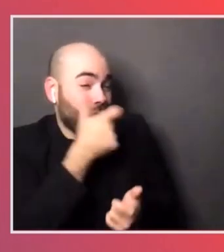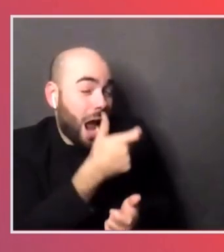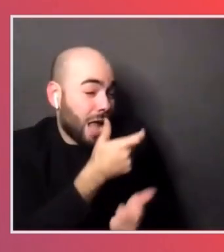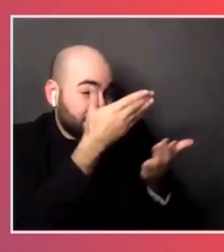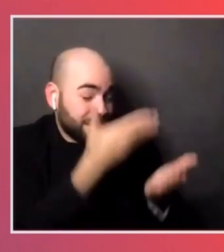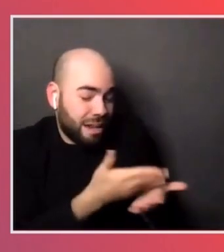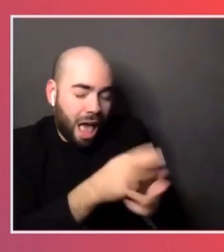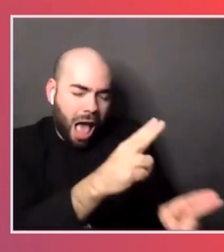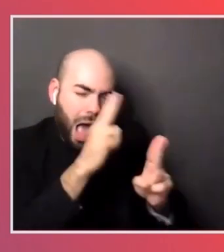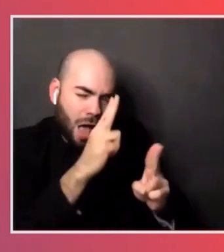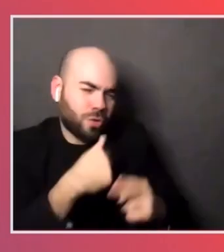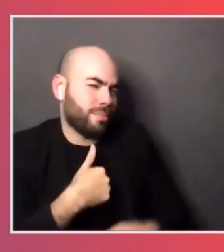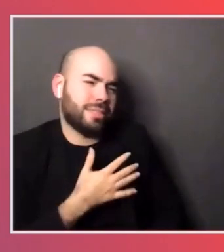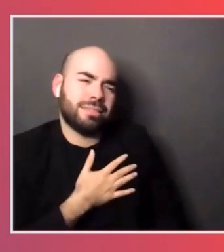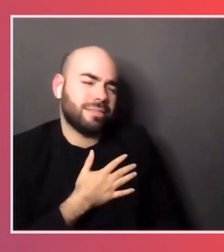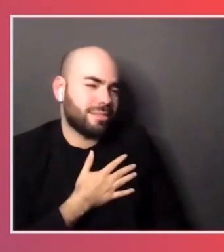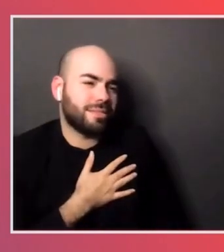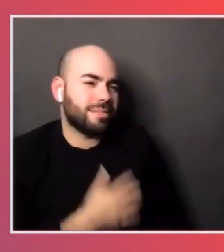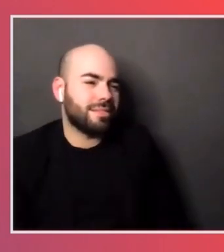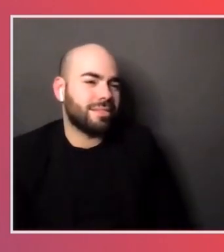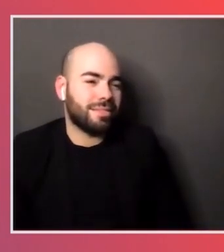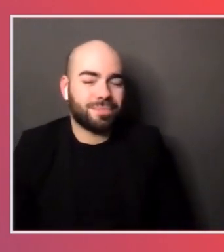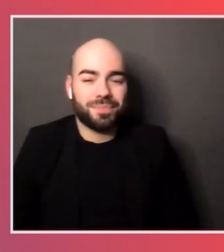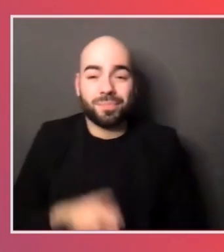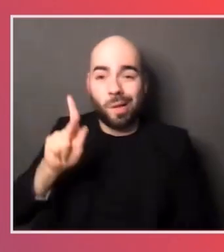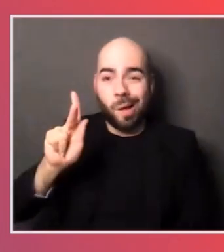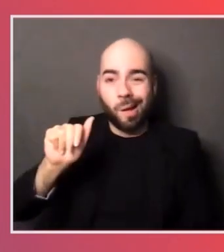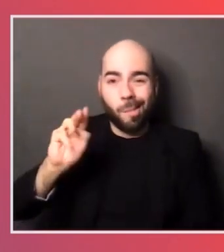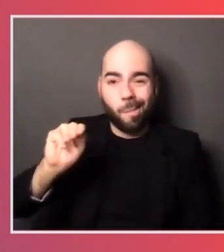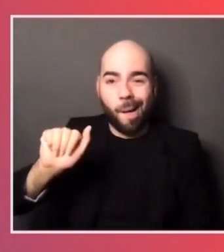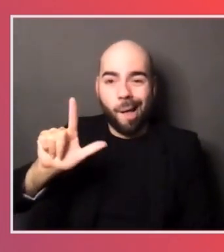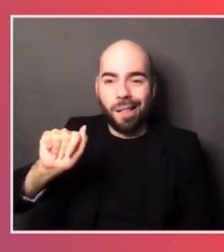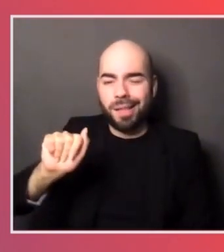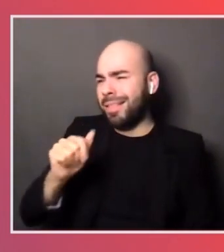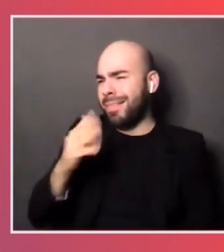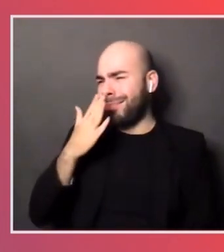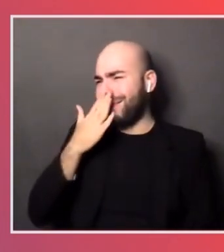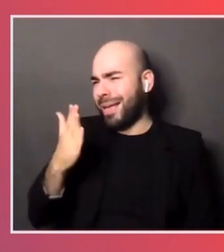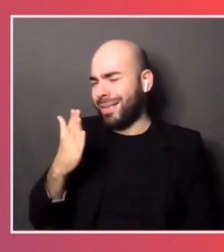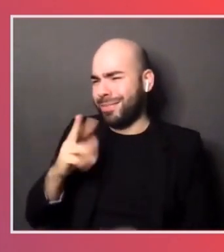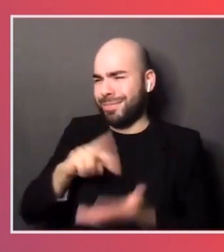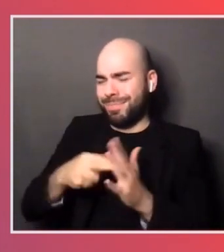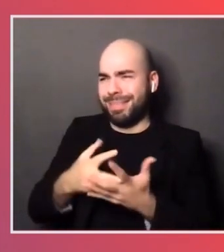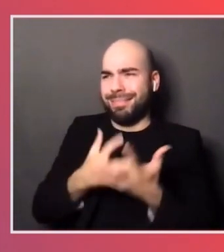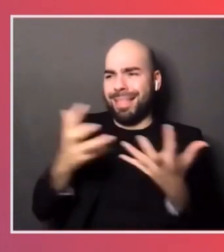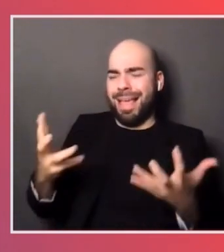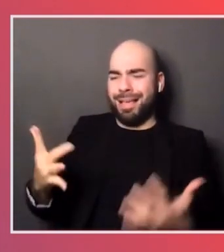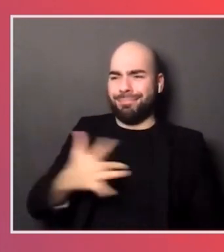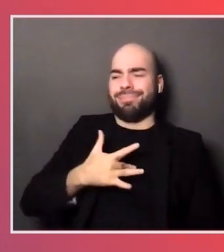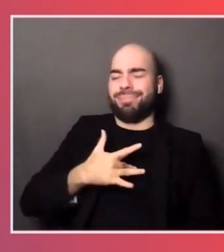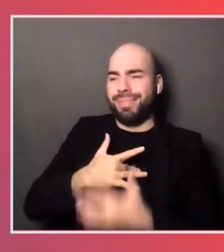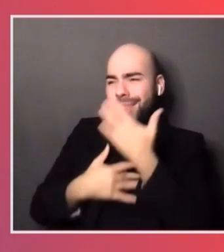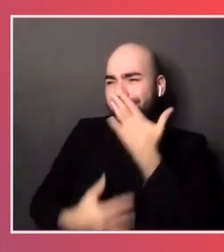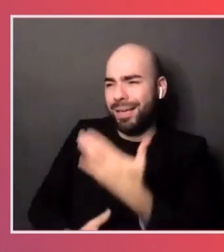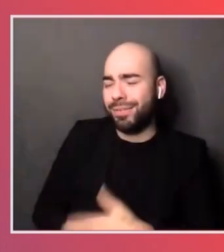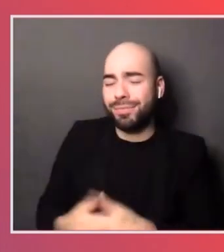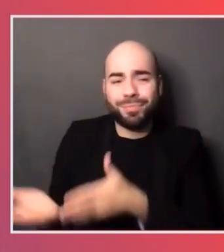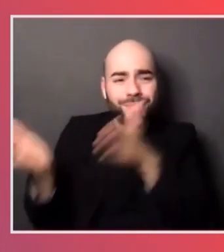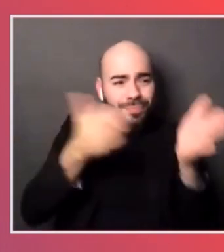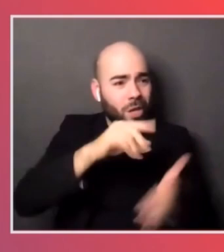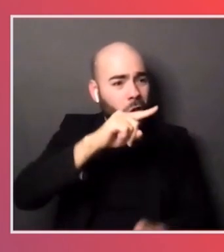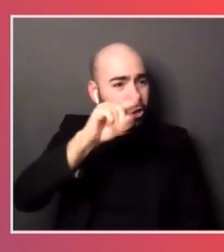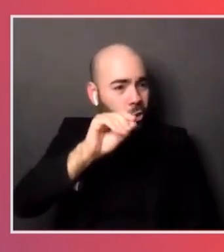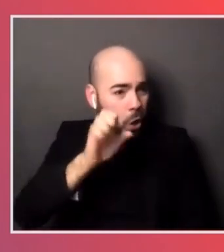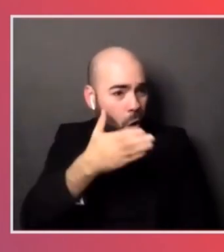Thank you. That means a lot. Zoe. That's a huge compliment. Thank you. Zoe? Yes, I was going to say my grandmother, too, as